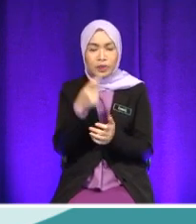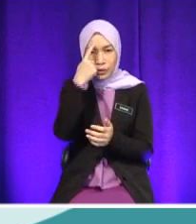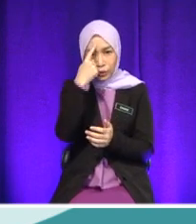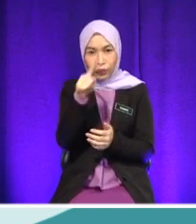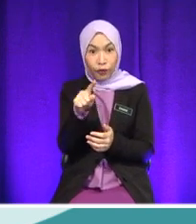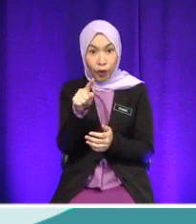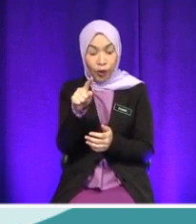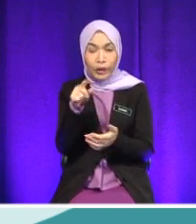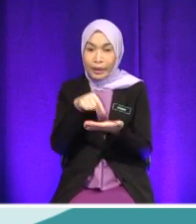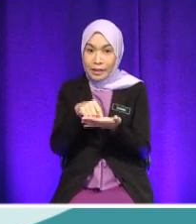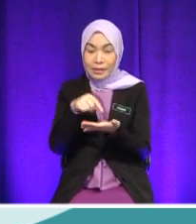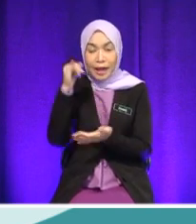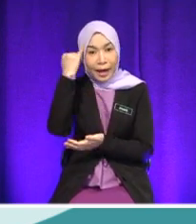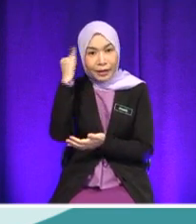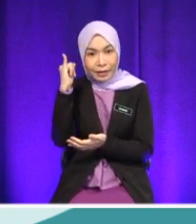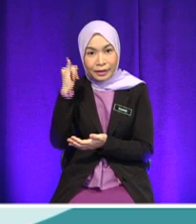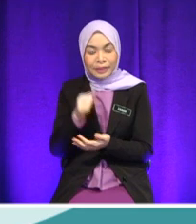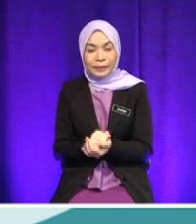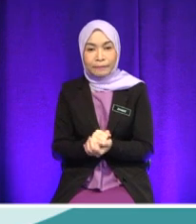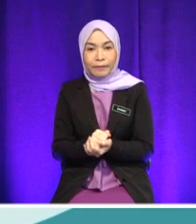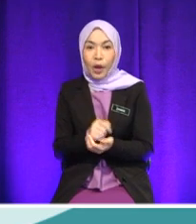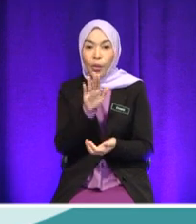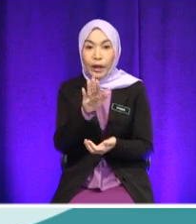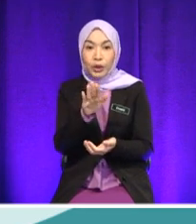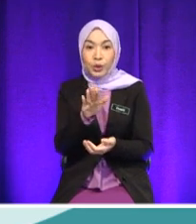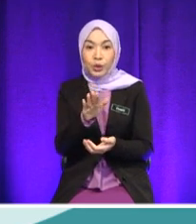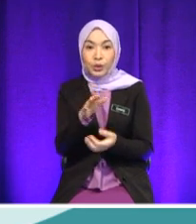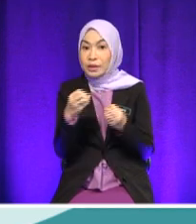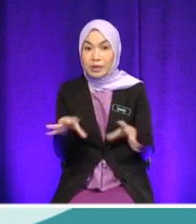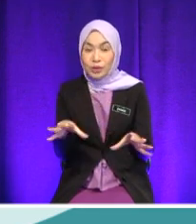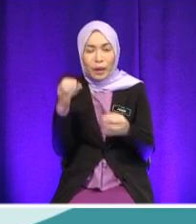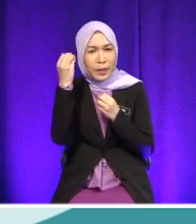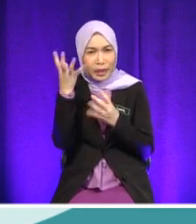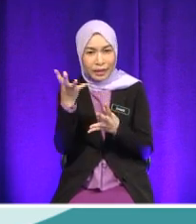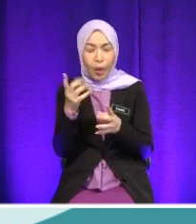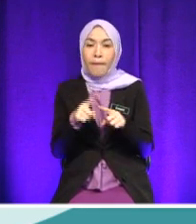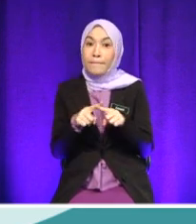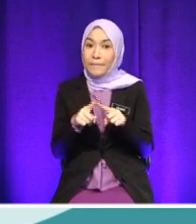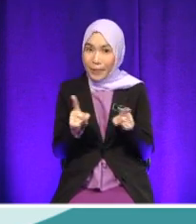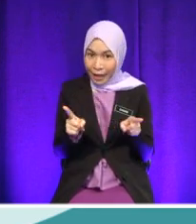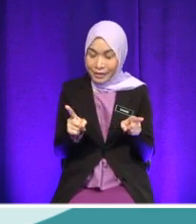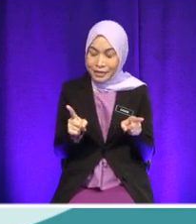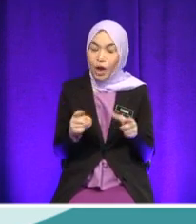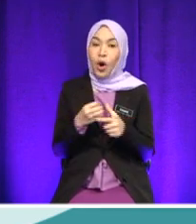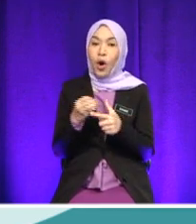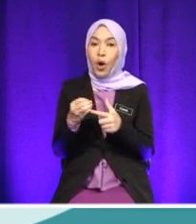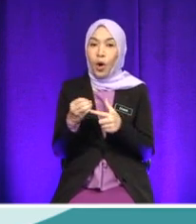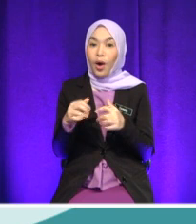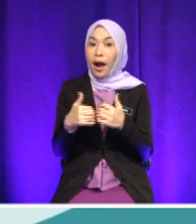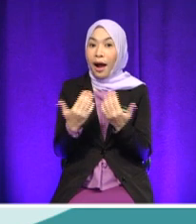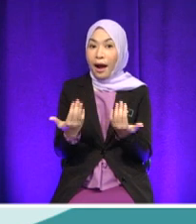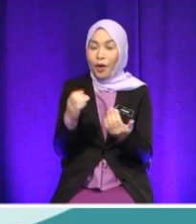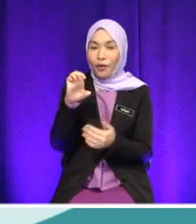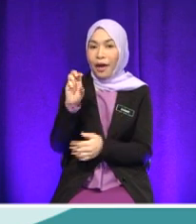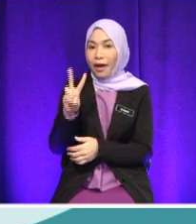or what you have just said, but then, okay, you can use the word however or but, I